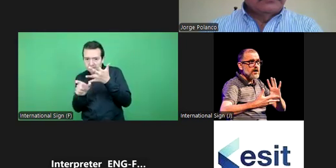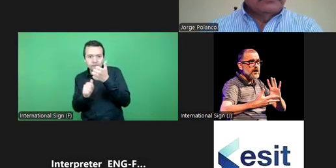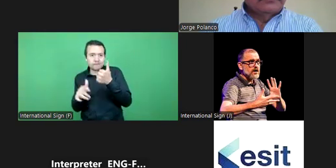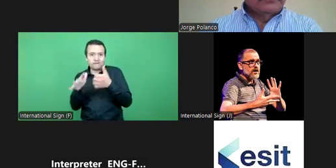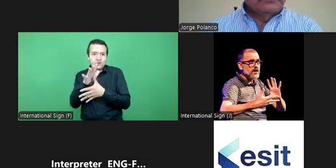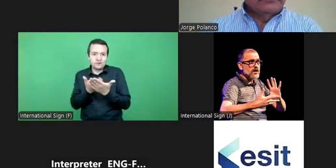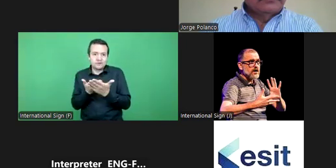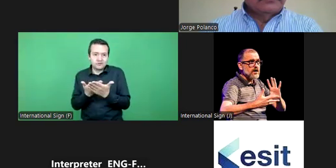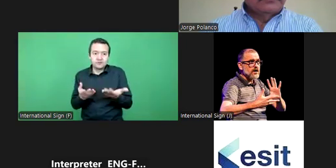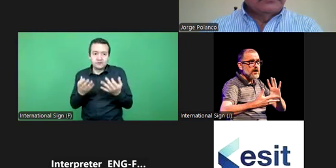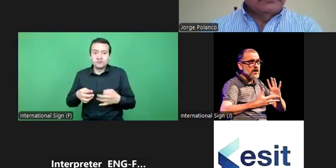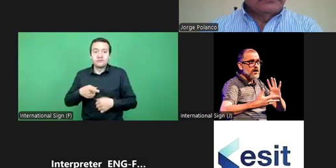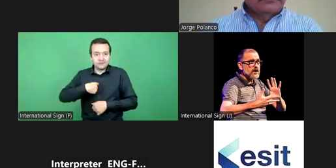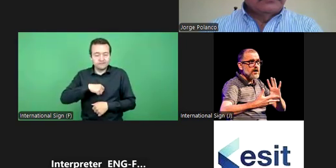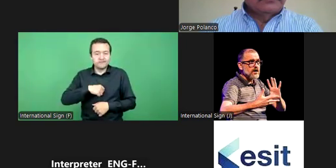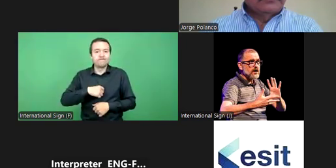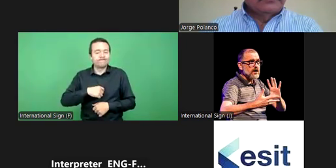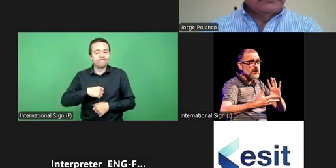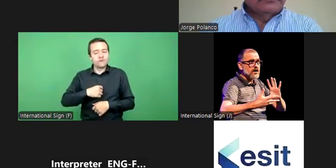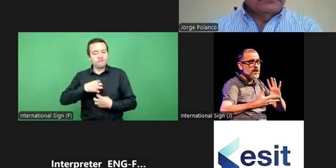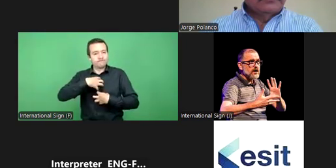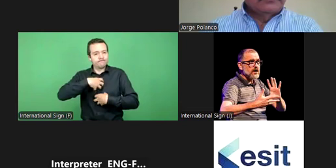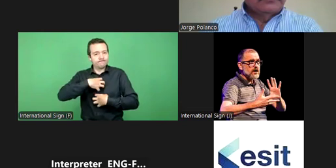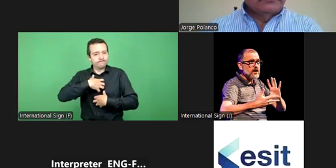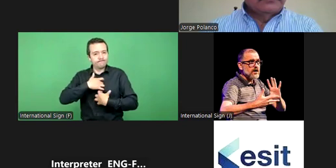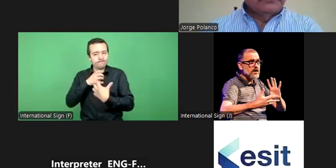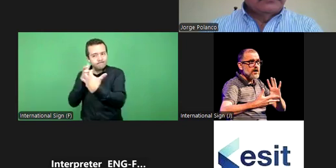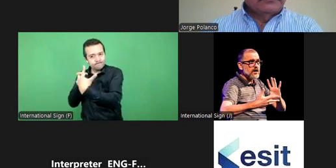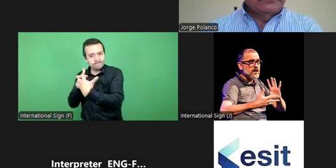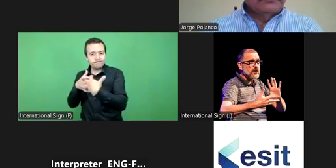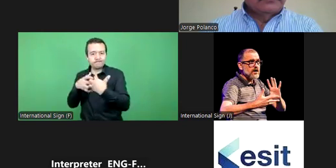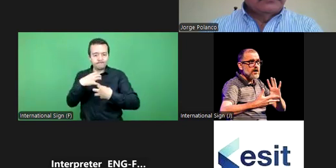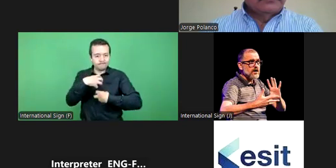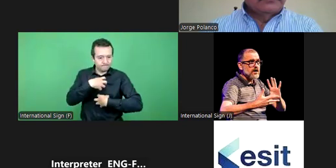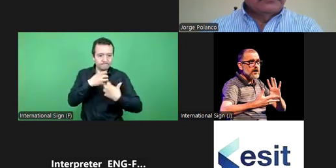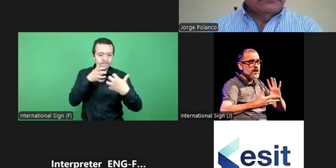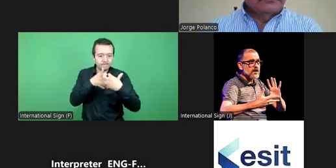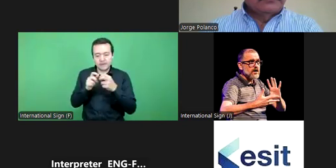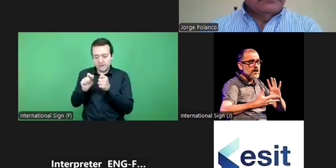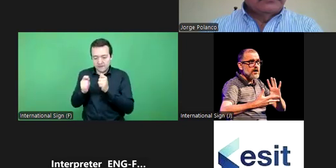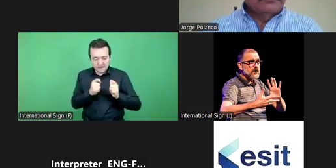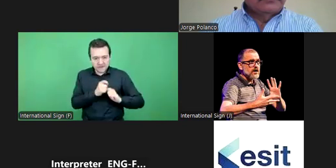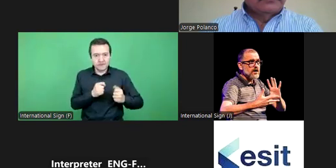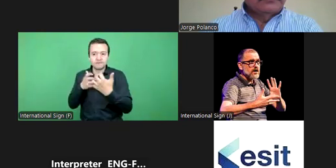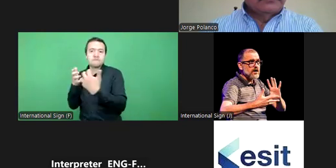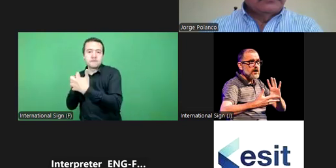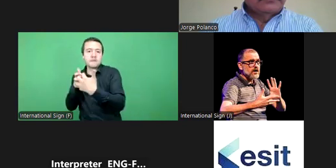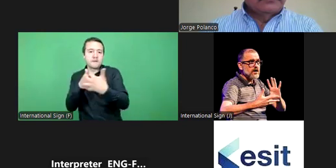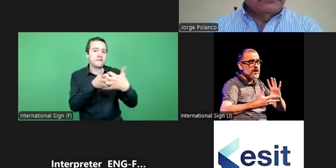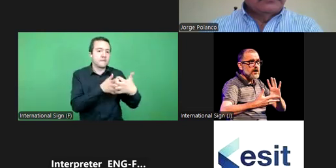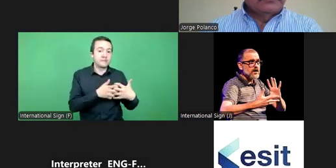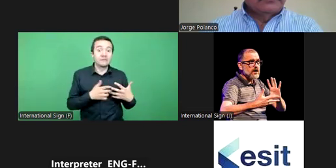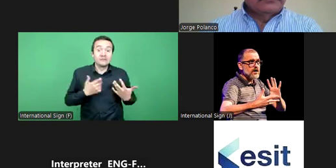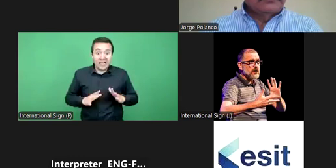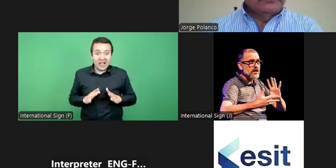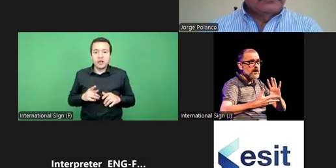that strategically, that as we move ahead towards the development of our own strategic plans for the Ministry of Health and